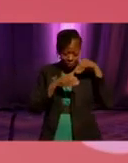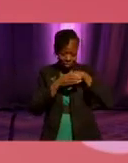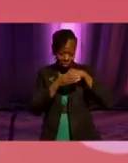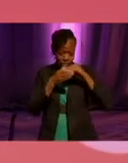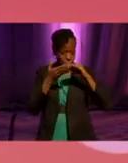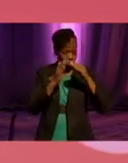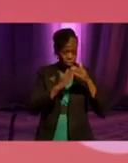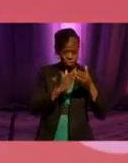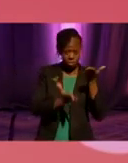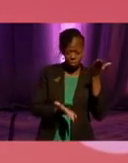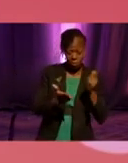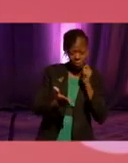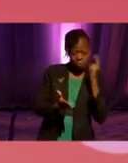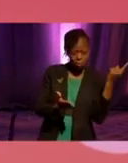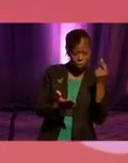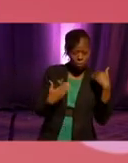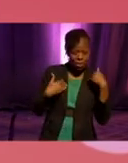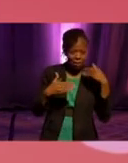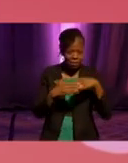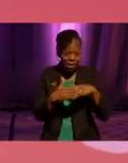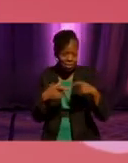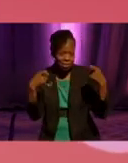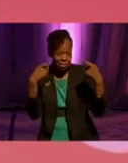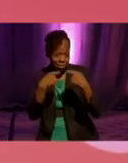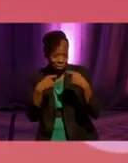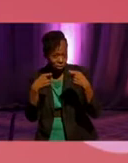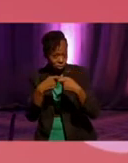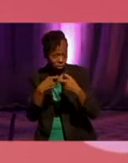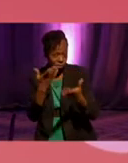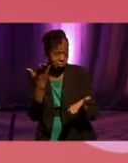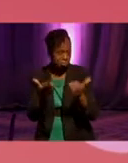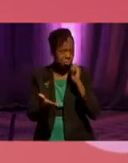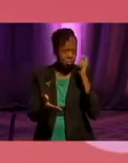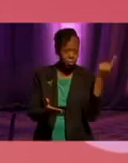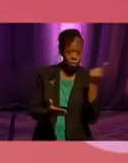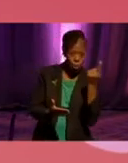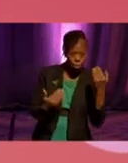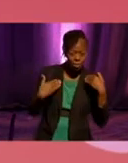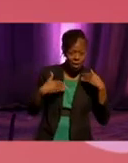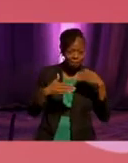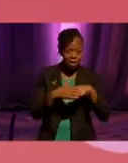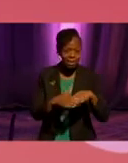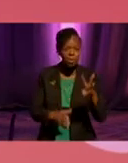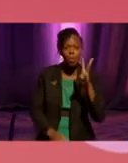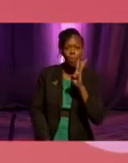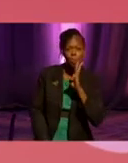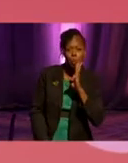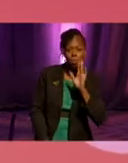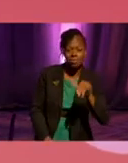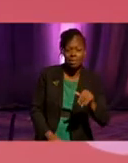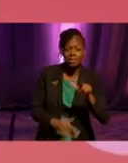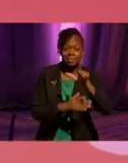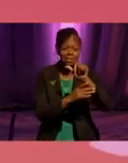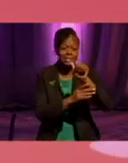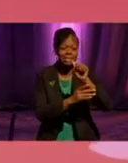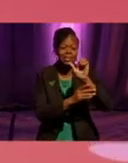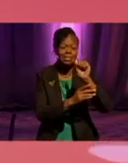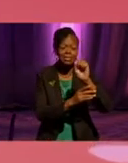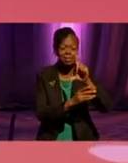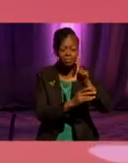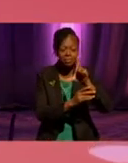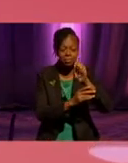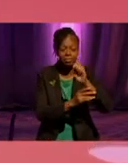always have access to electricity, don't always have access to water that may be lead-free,